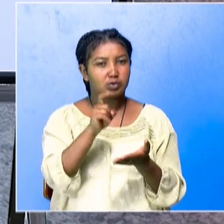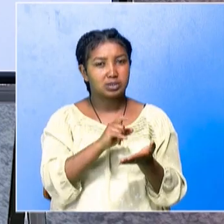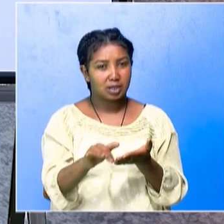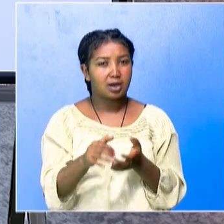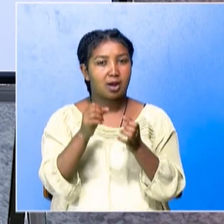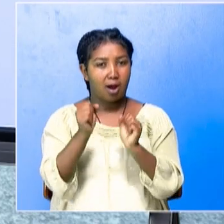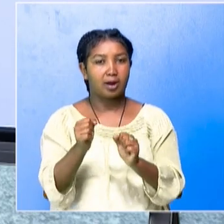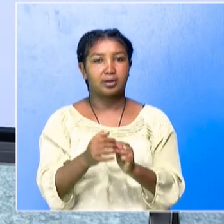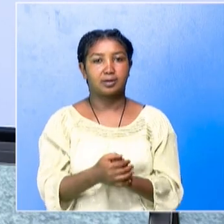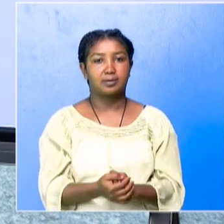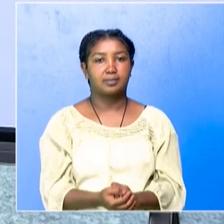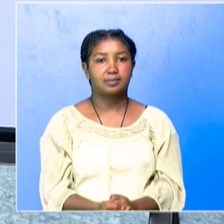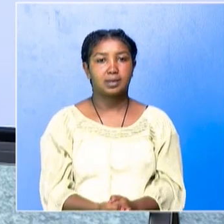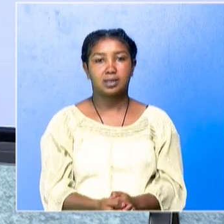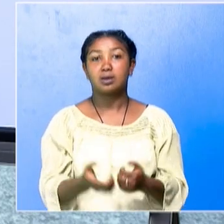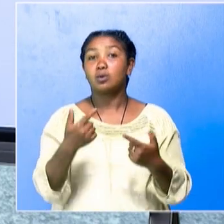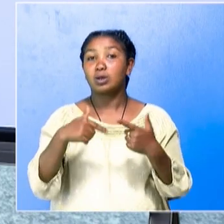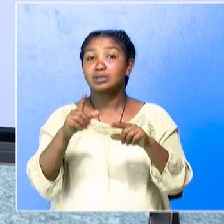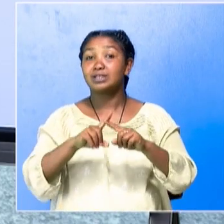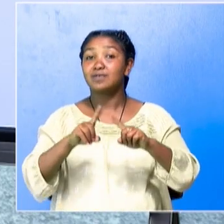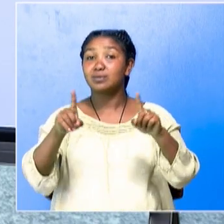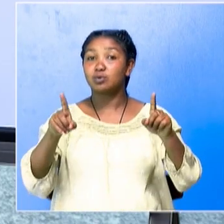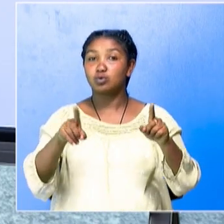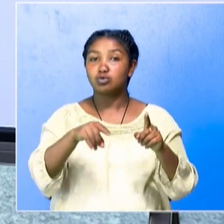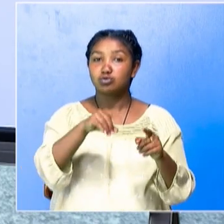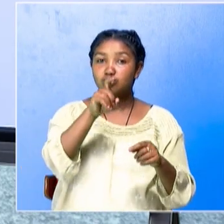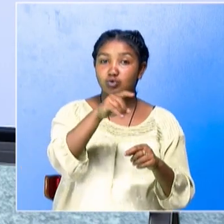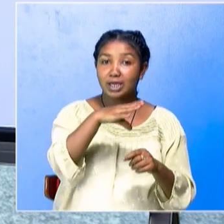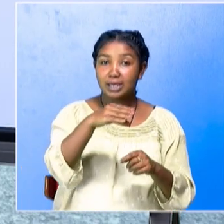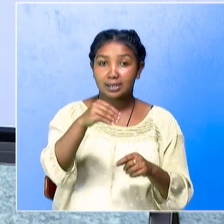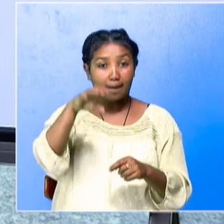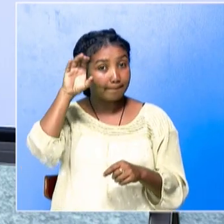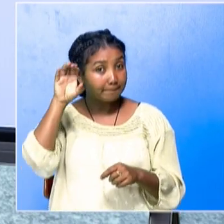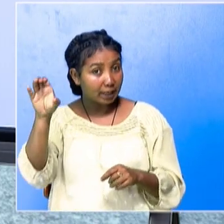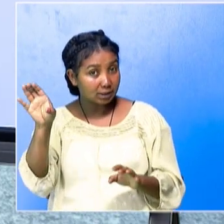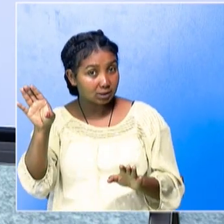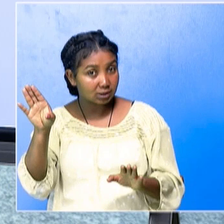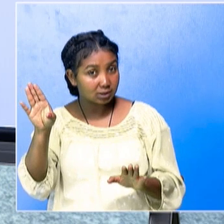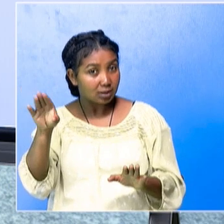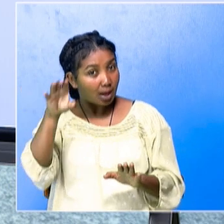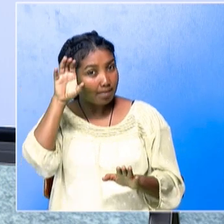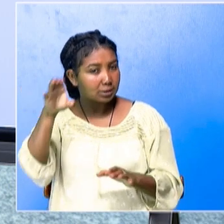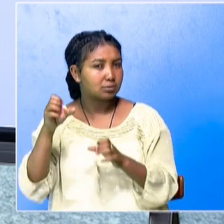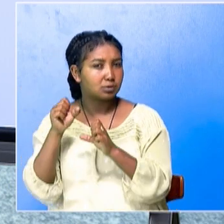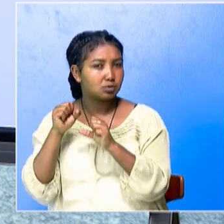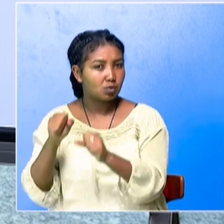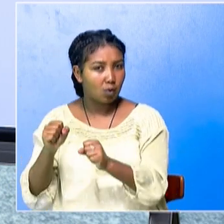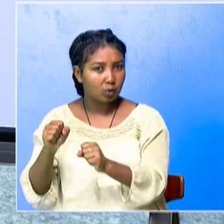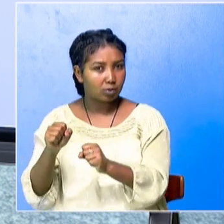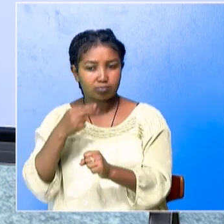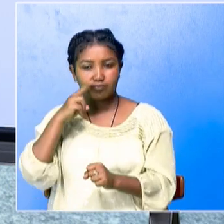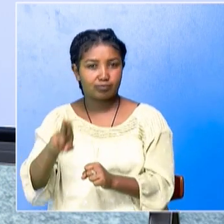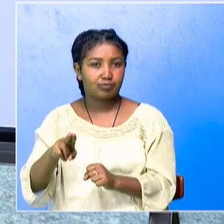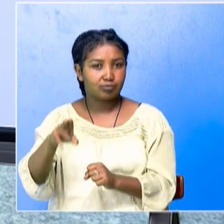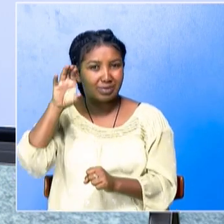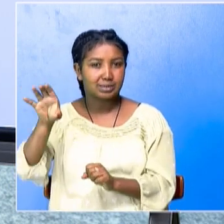study hard. When we come to the difference between should and must, that one is a strong